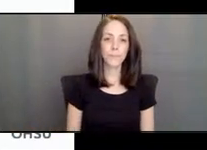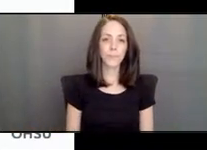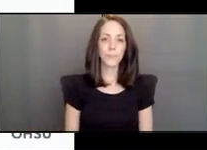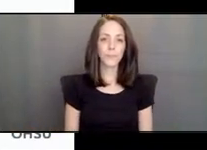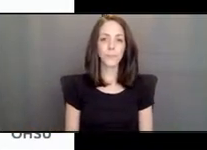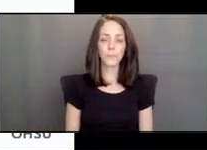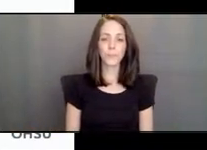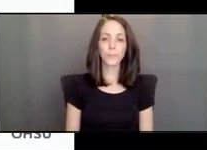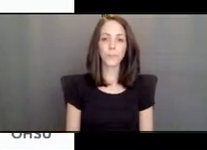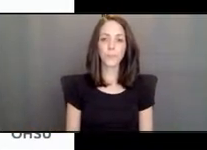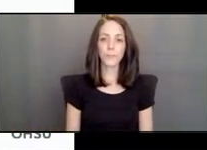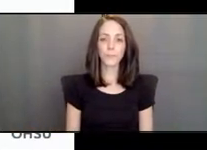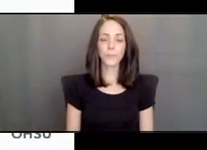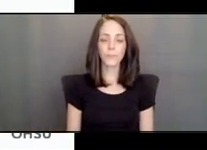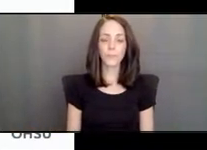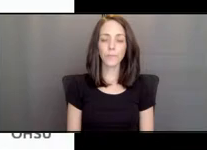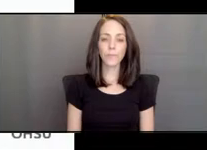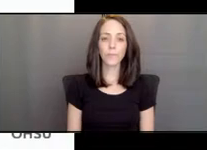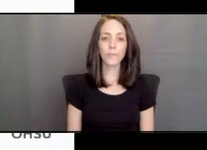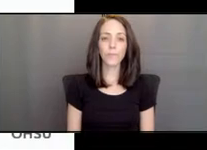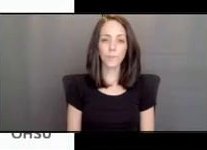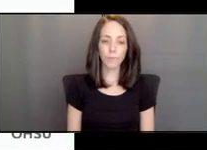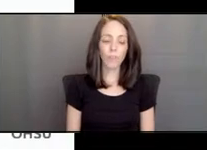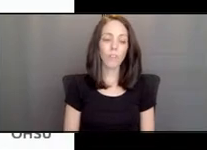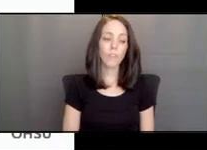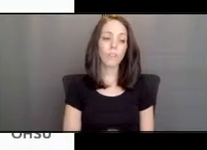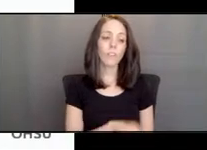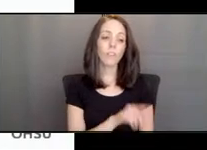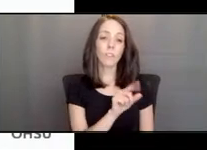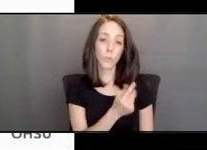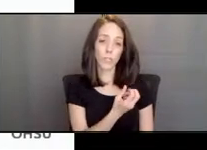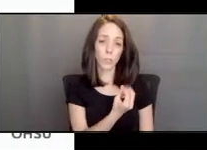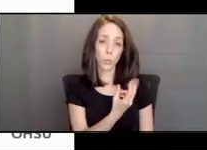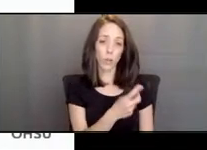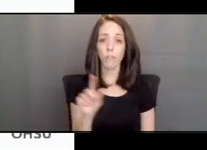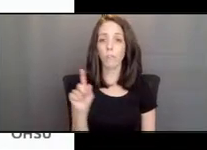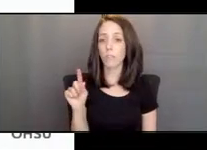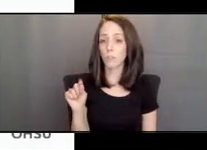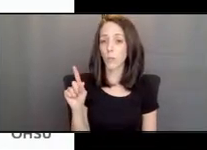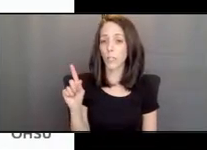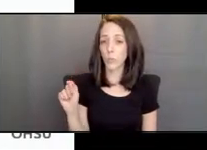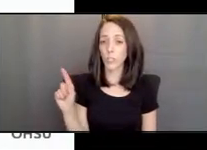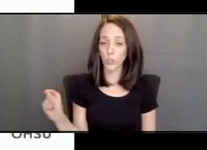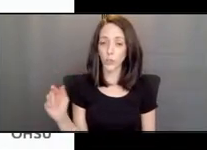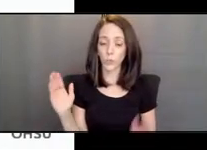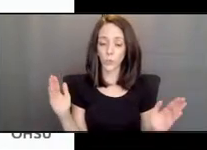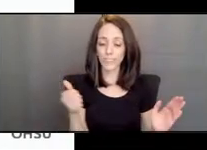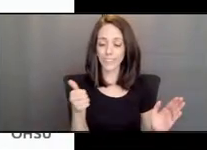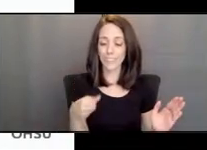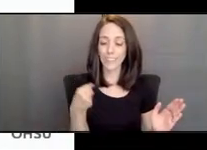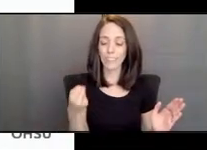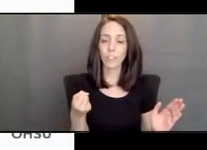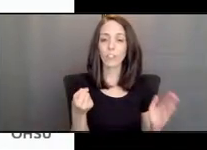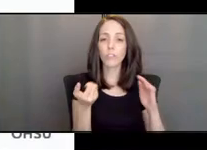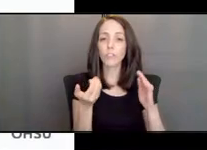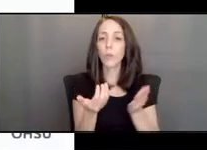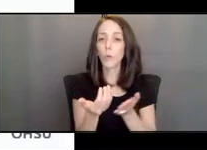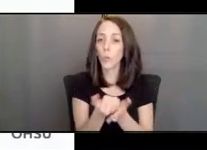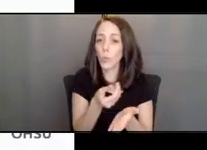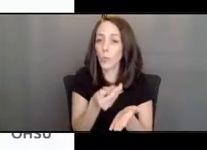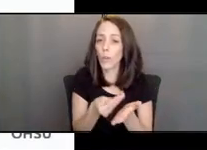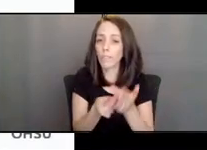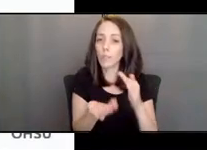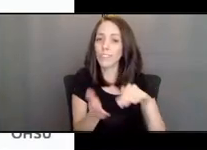In the decade from fiscal year 12 to fiscal year 22, revenues increased by 96%, but capital measured